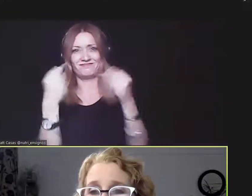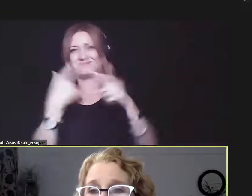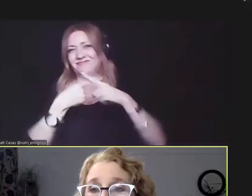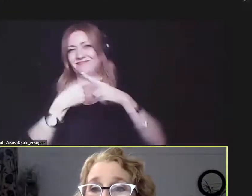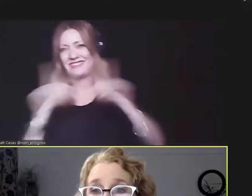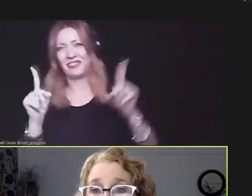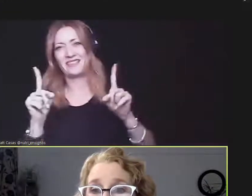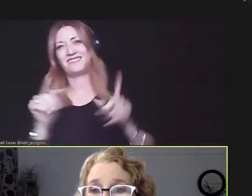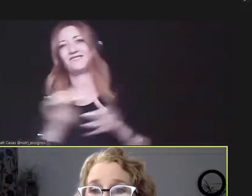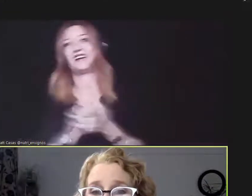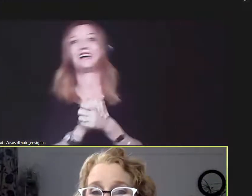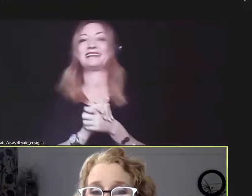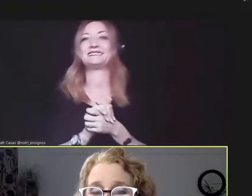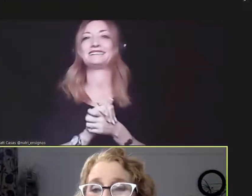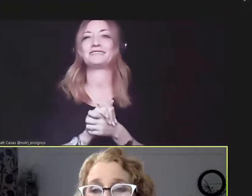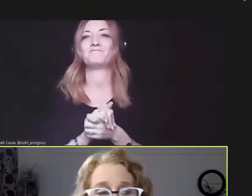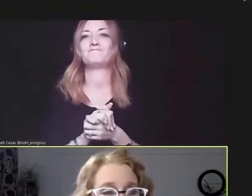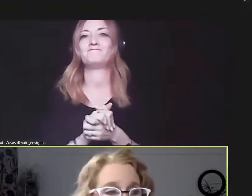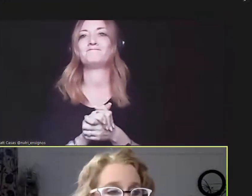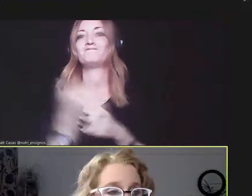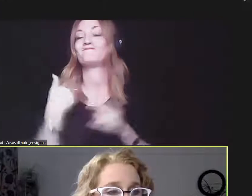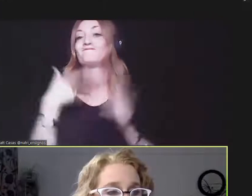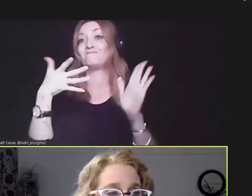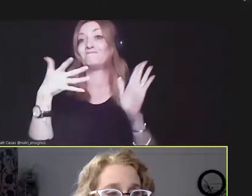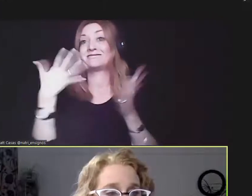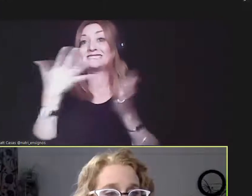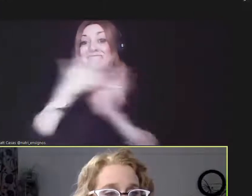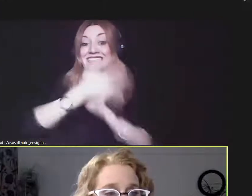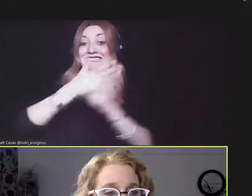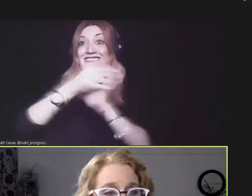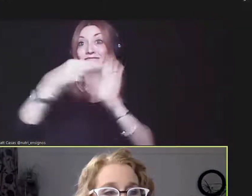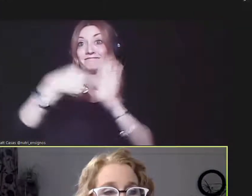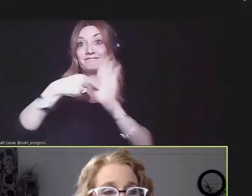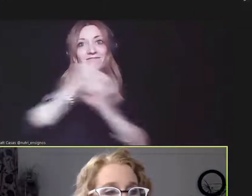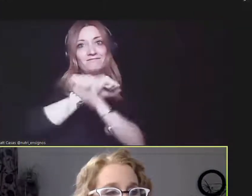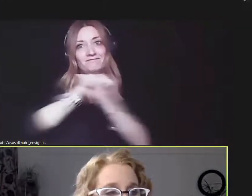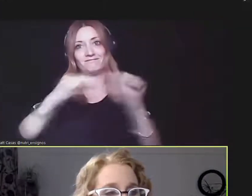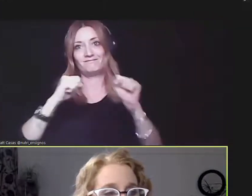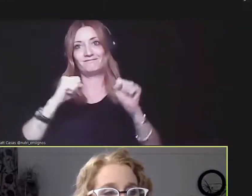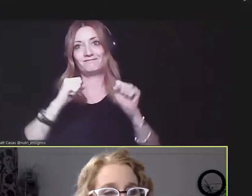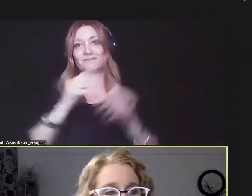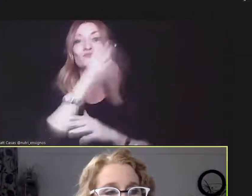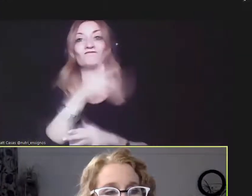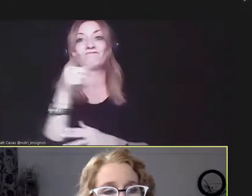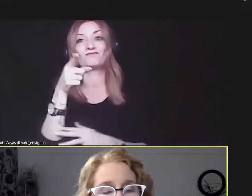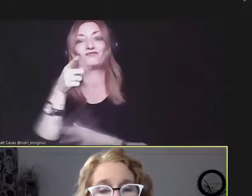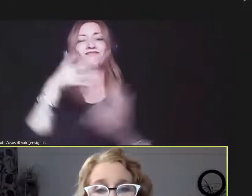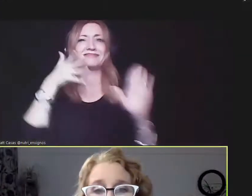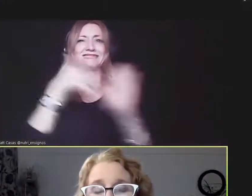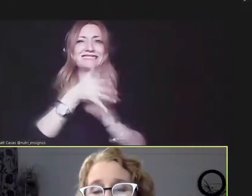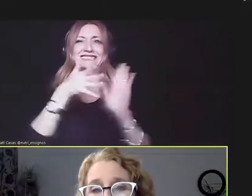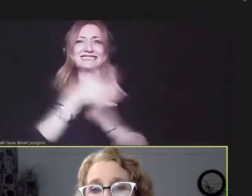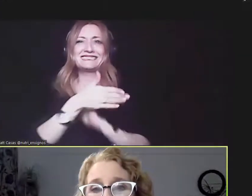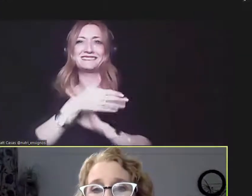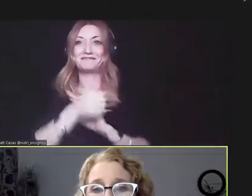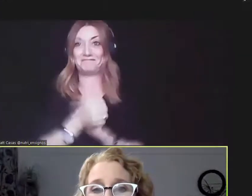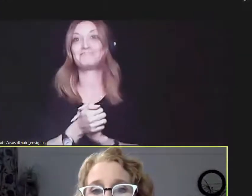chlorophyllum, spirulina, and ginger root. And